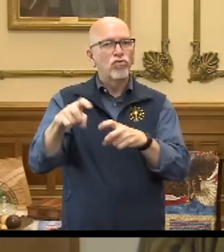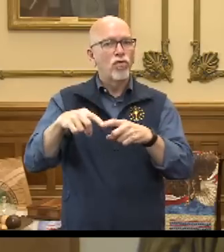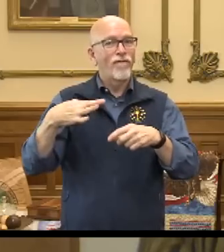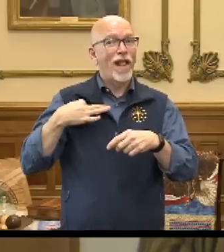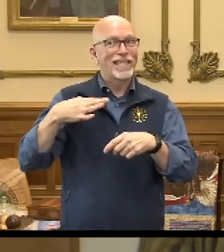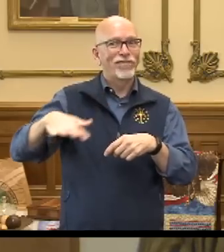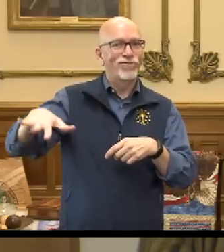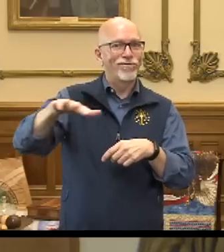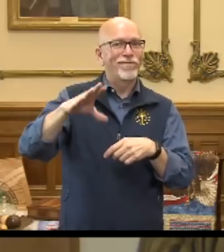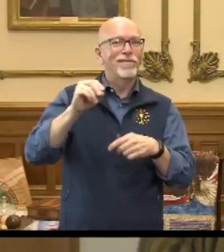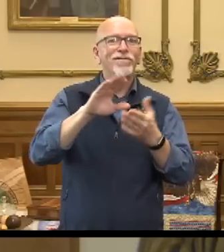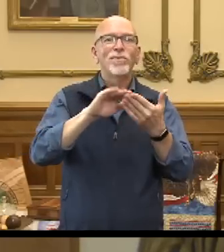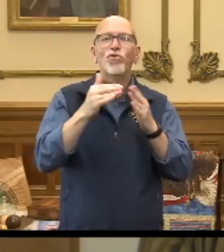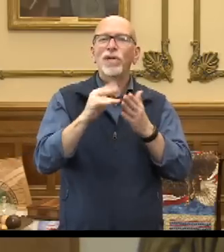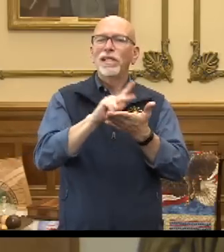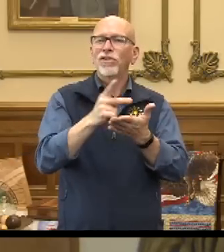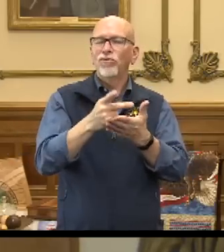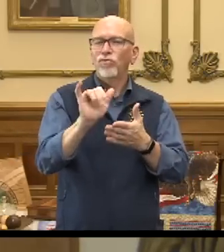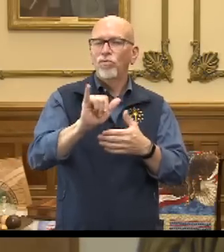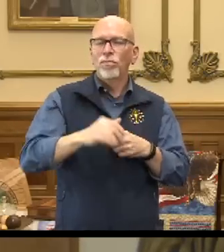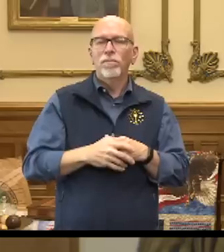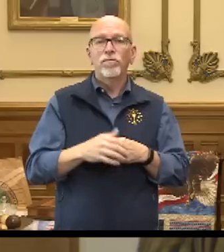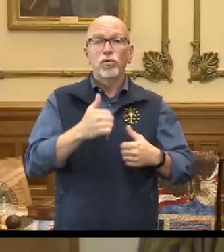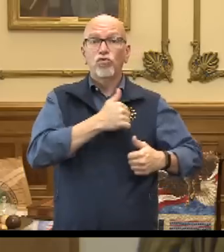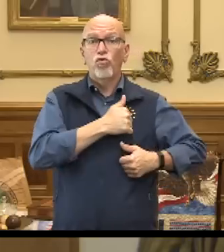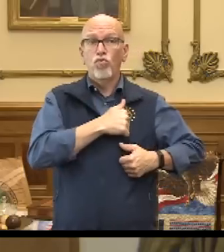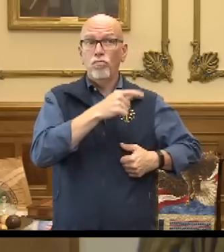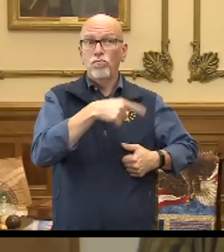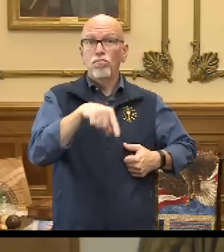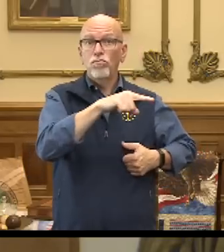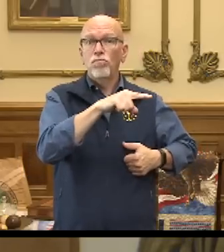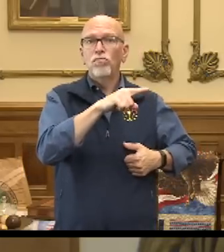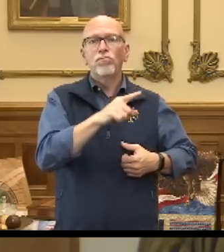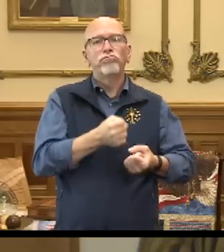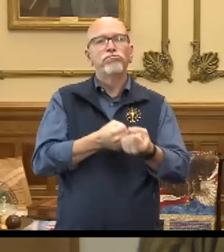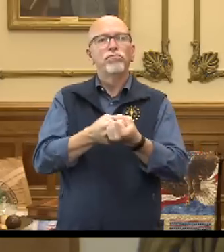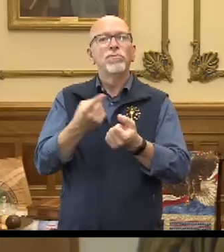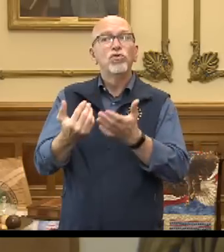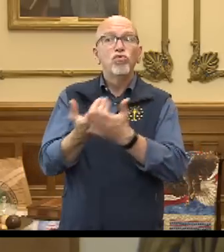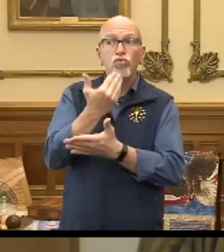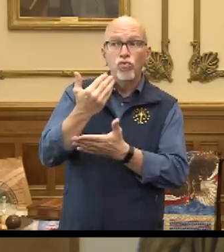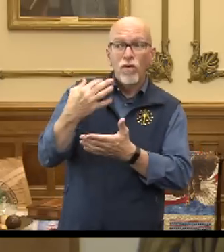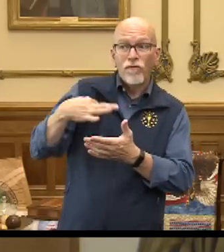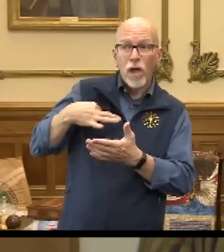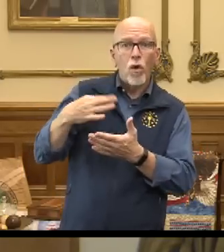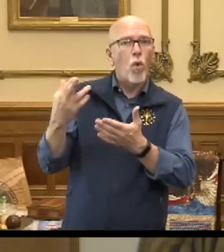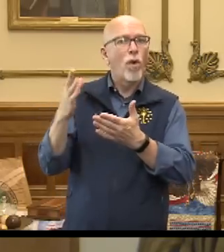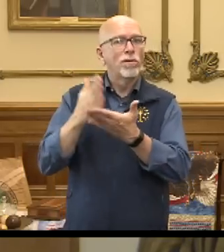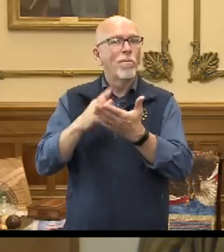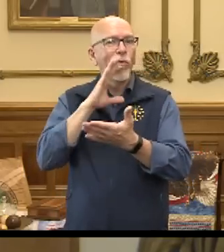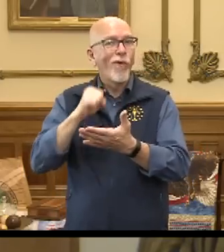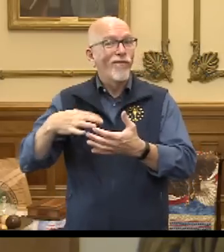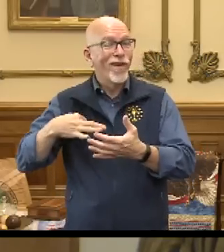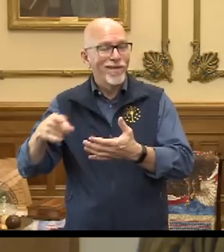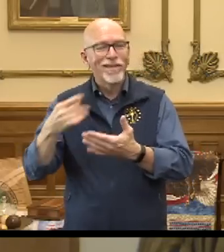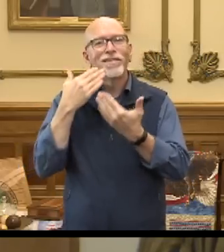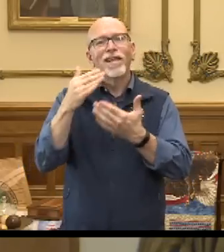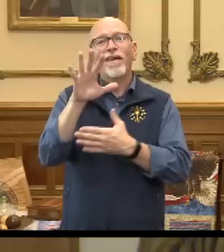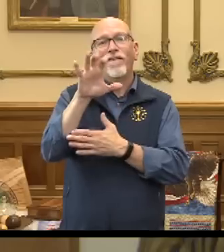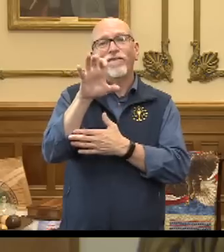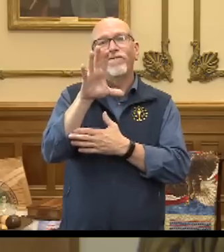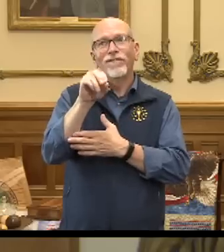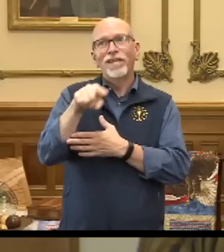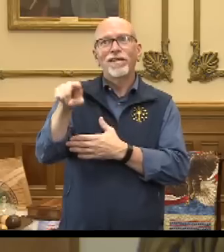and also a community kitchen. The soldiers are supplementing the new and returning volunteers. Thank you to the 550